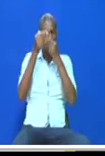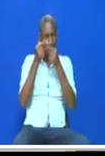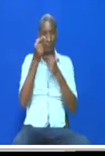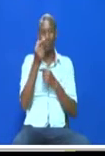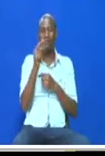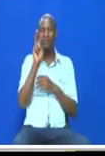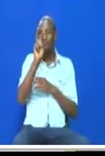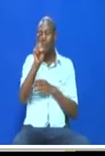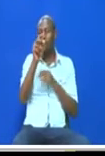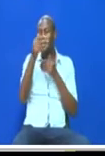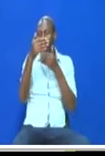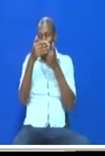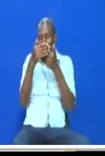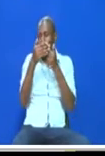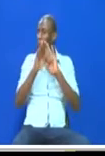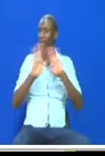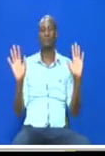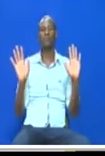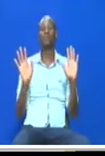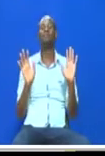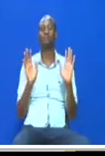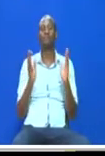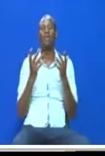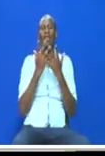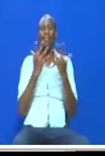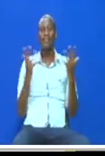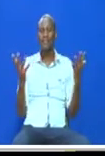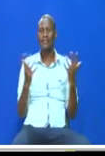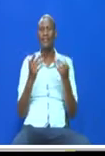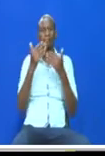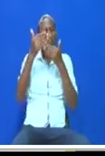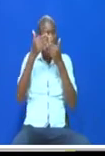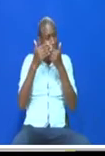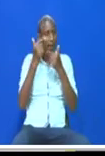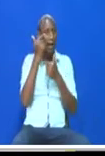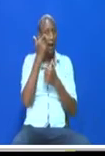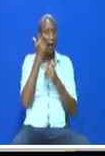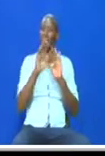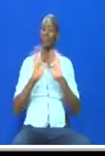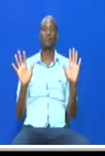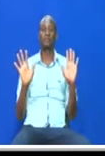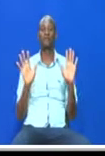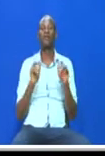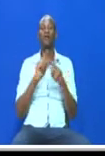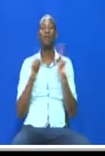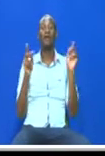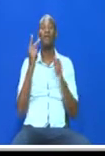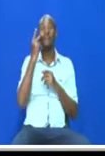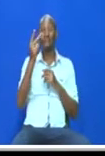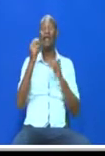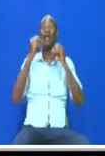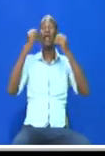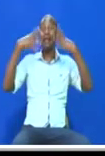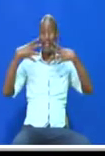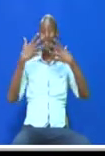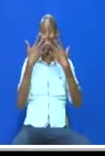The person can clearly focus image of objects that are near the eye. They can see clearly objects that